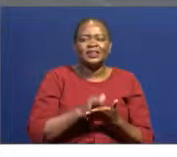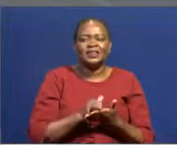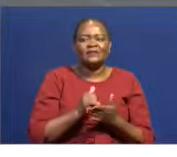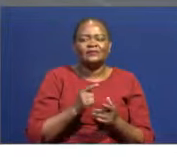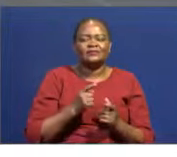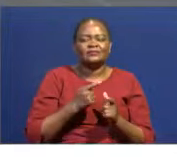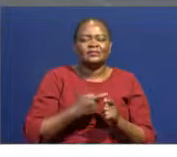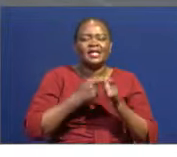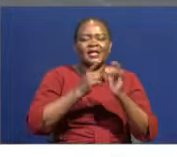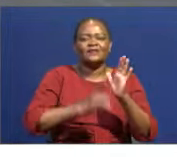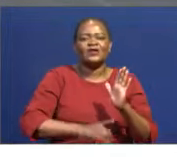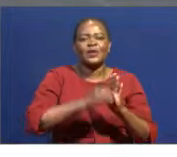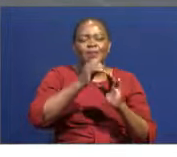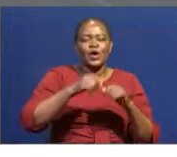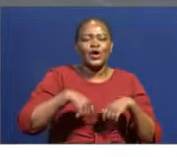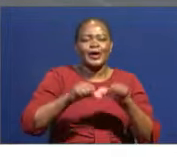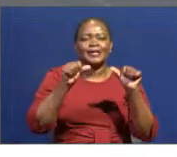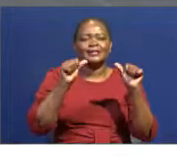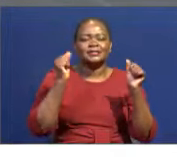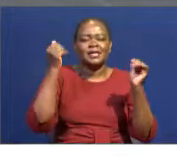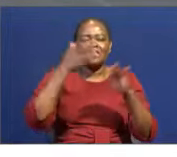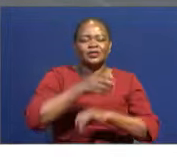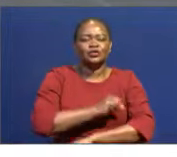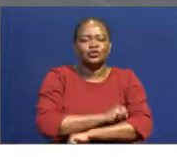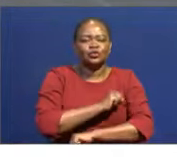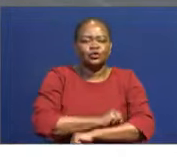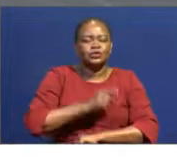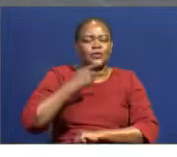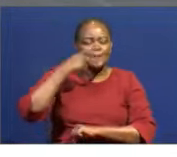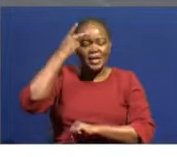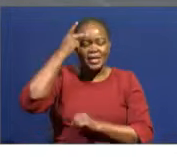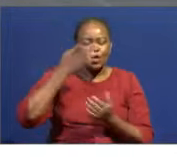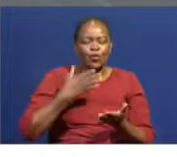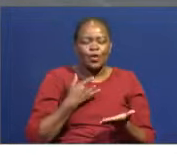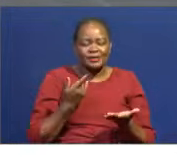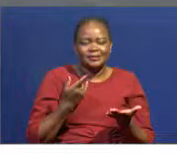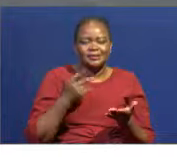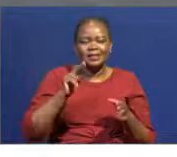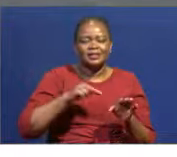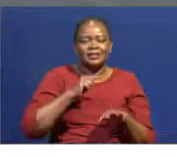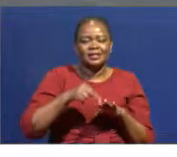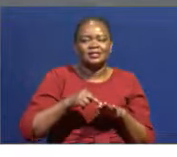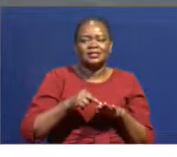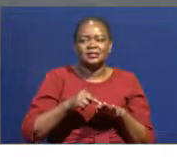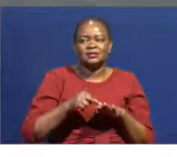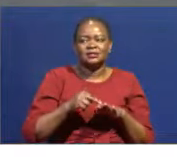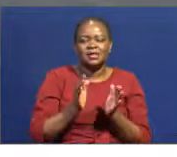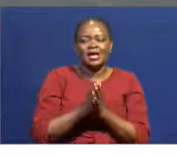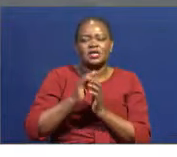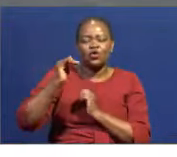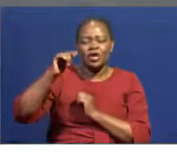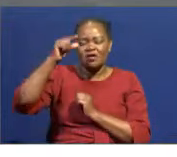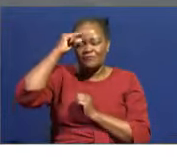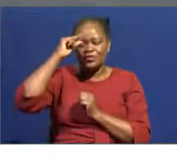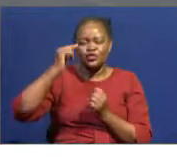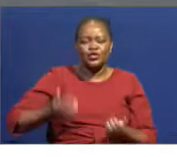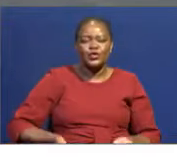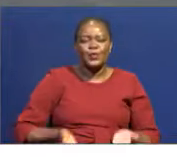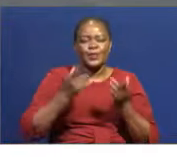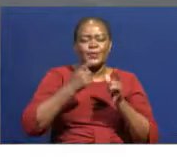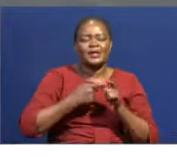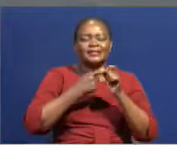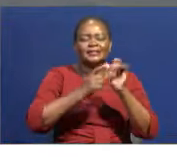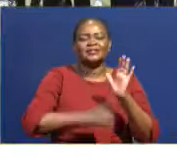talent development continuity after school. The parents now want the national and county government to promote